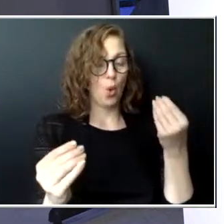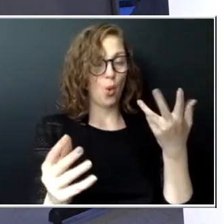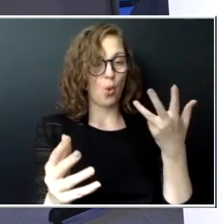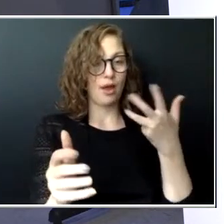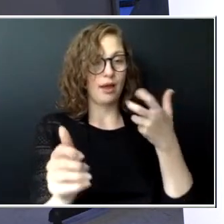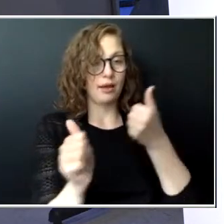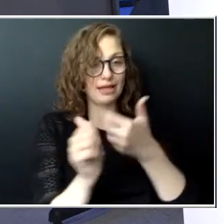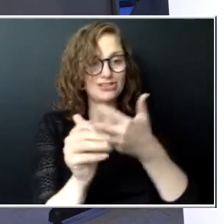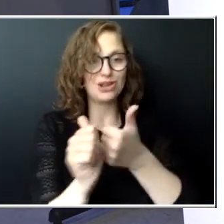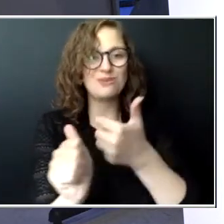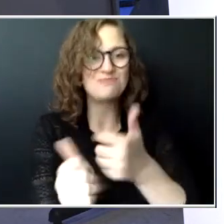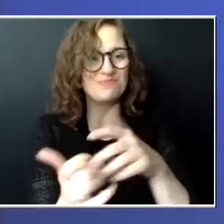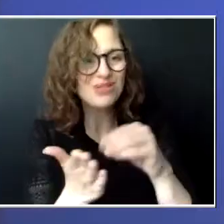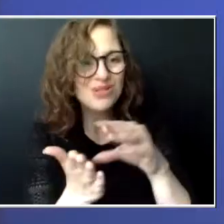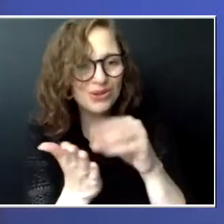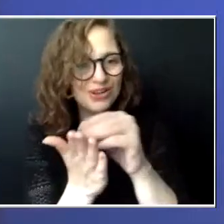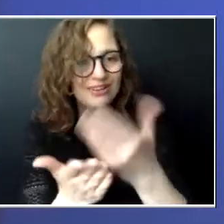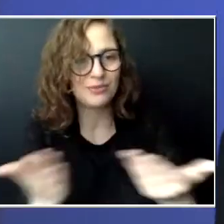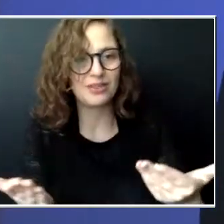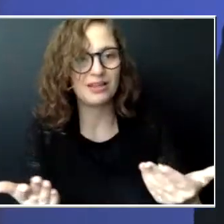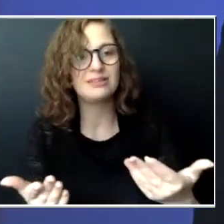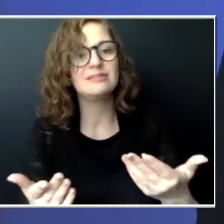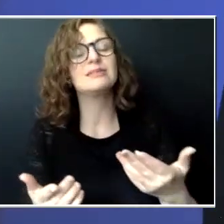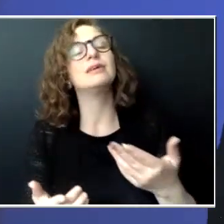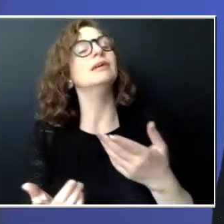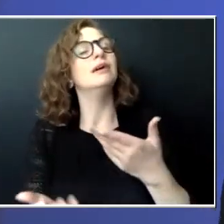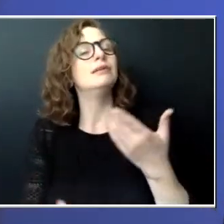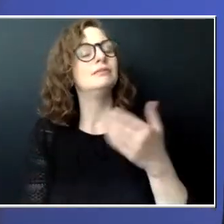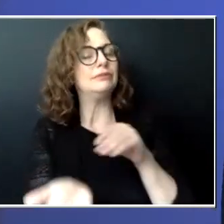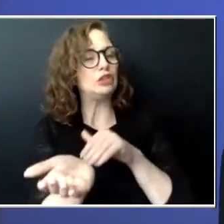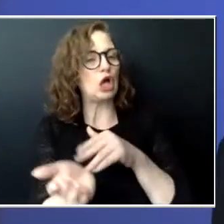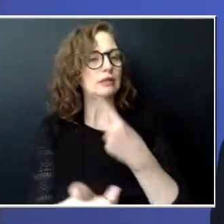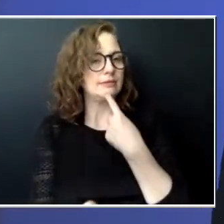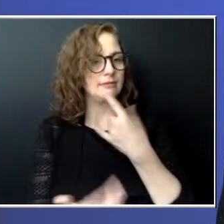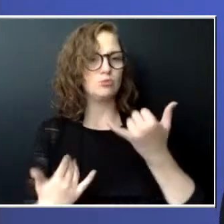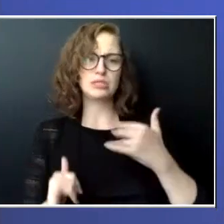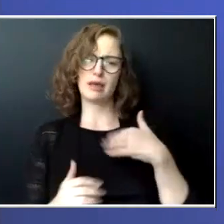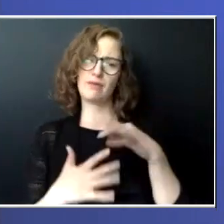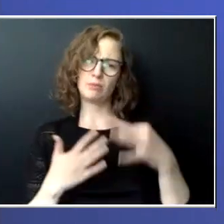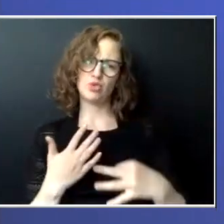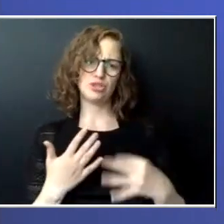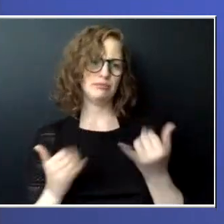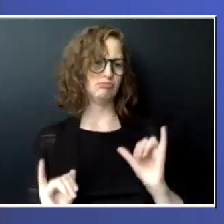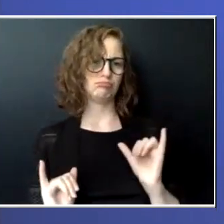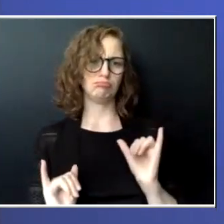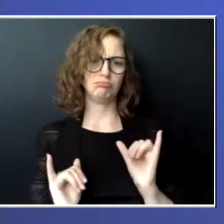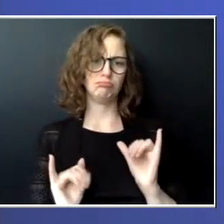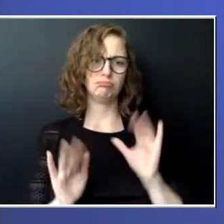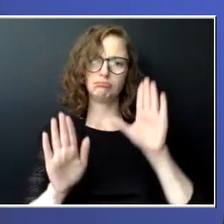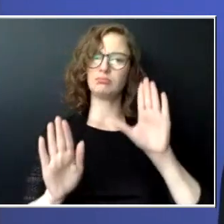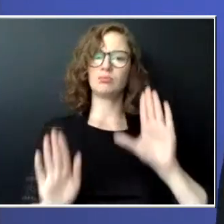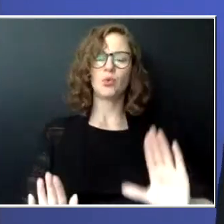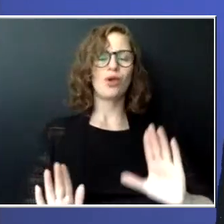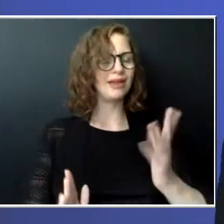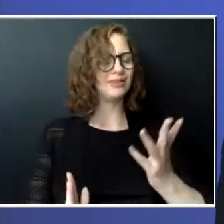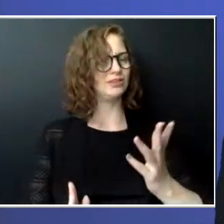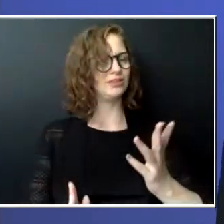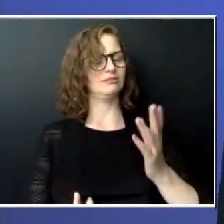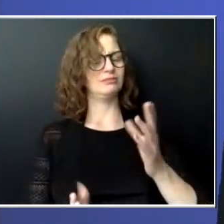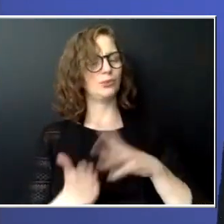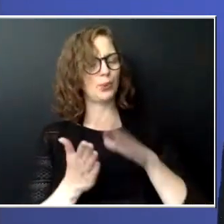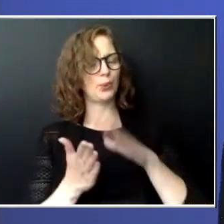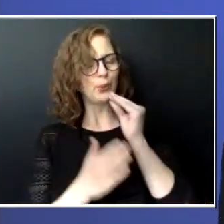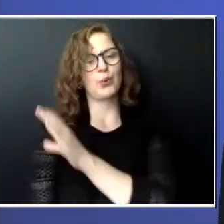she said, well, we still have some options, which was great. Good news to hear about the clinical trial. And rather